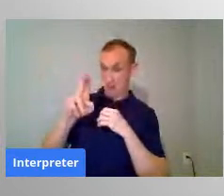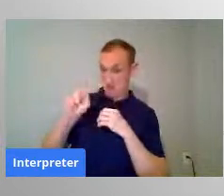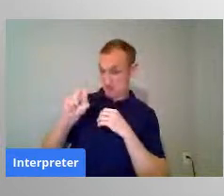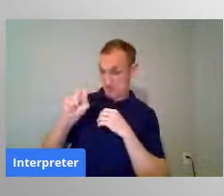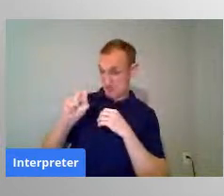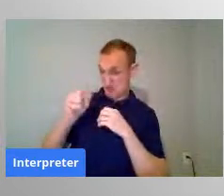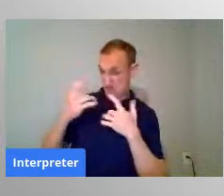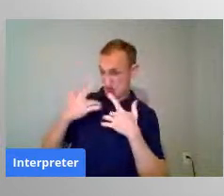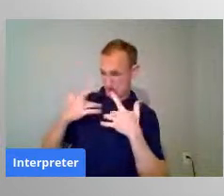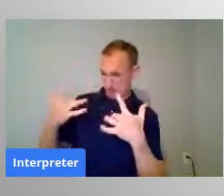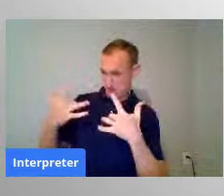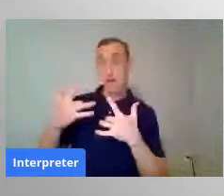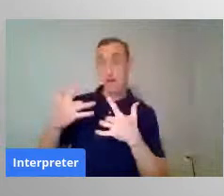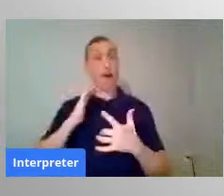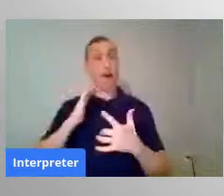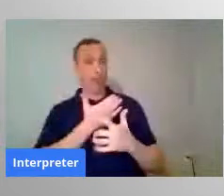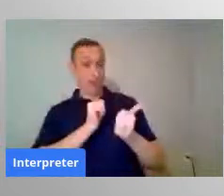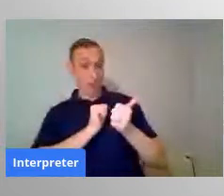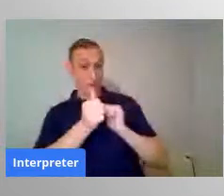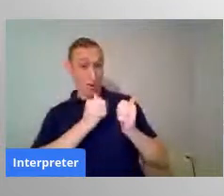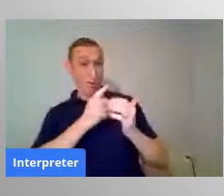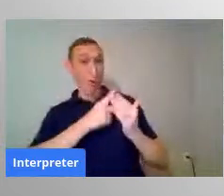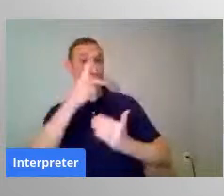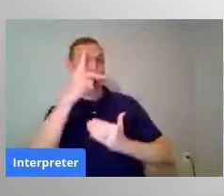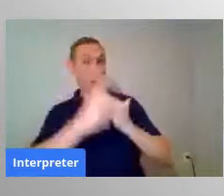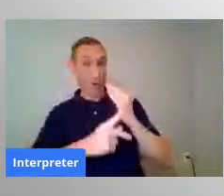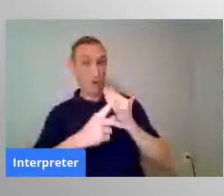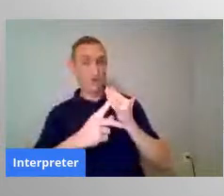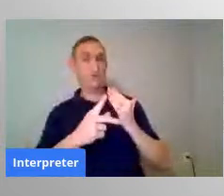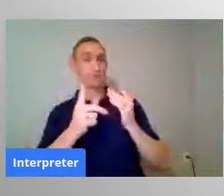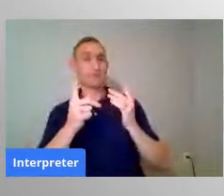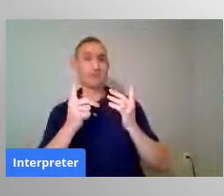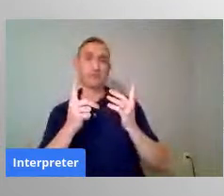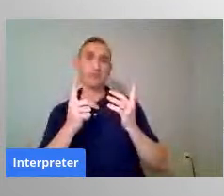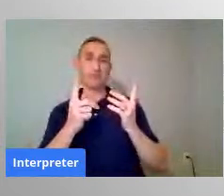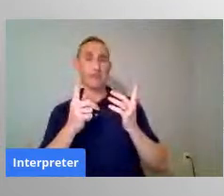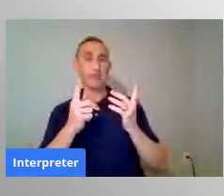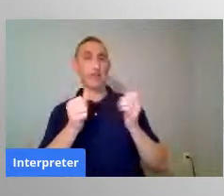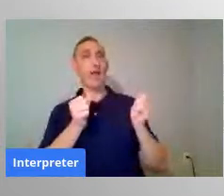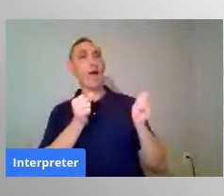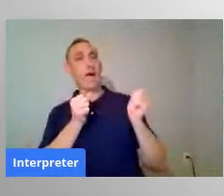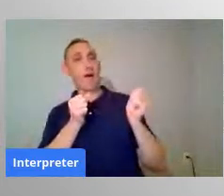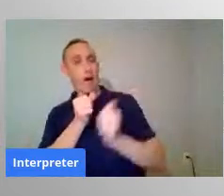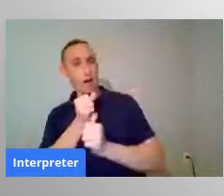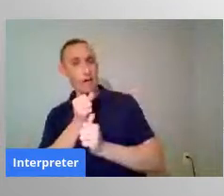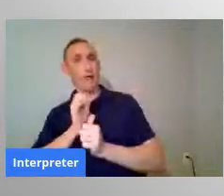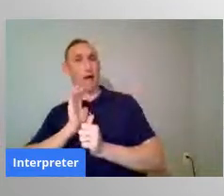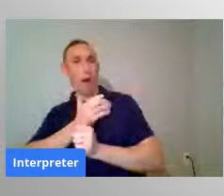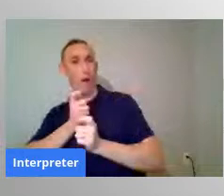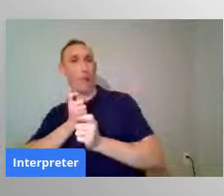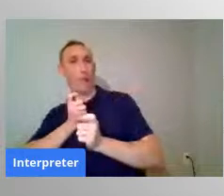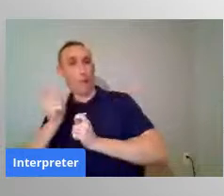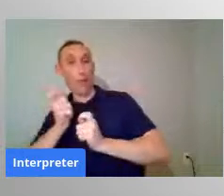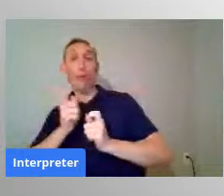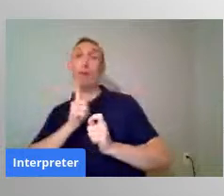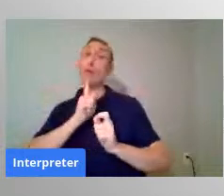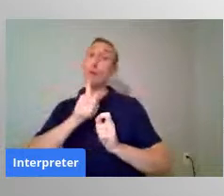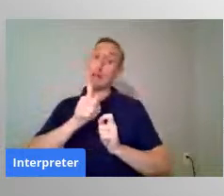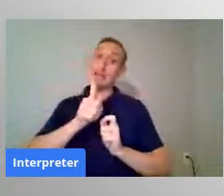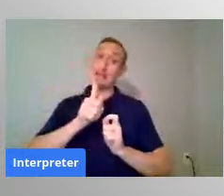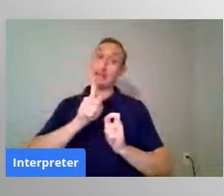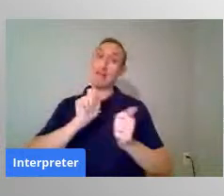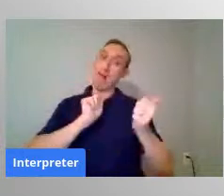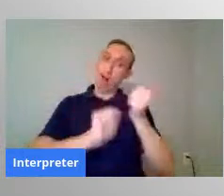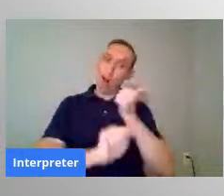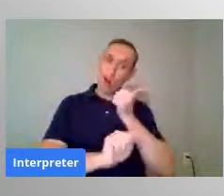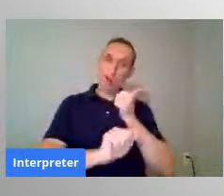Our sports programs are technically governed, even though they come under our governance, but they are governed by GHSA,